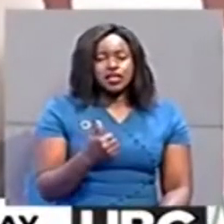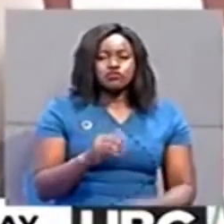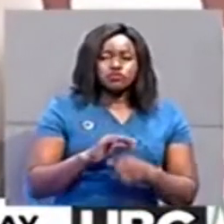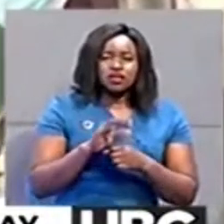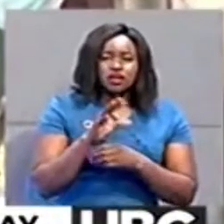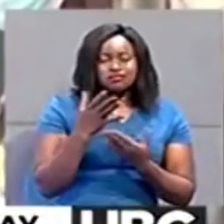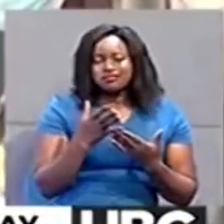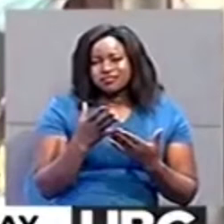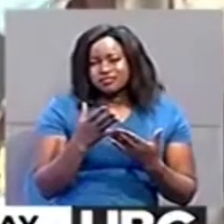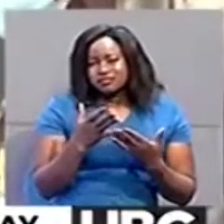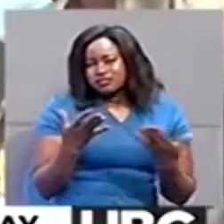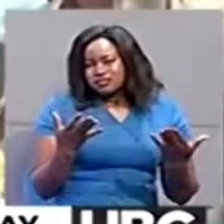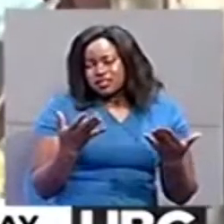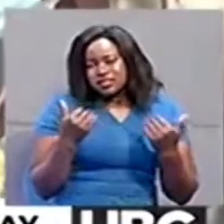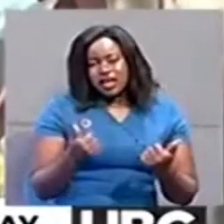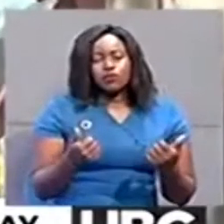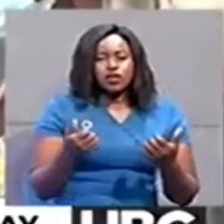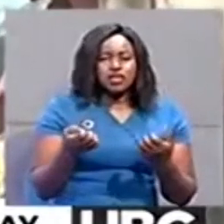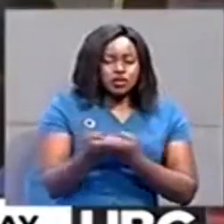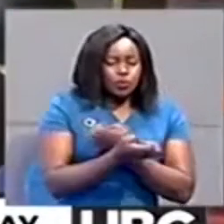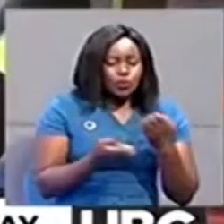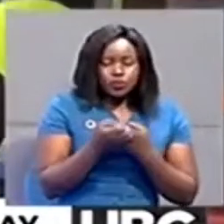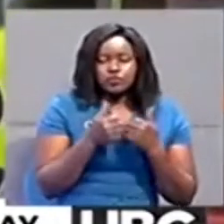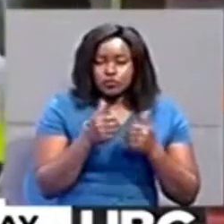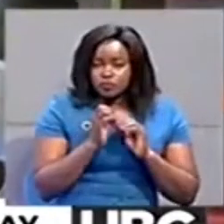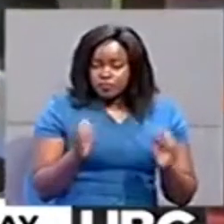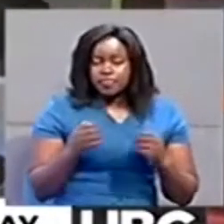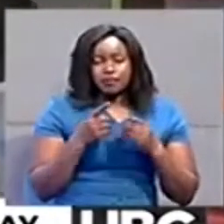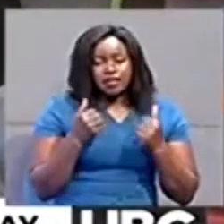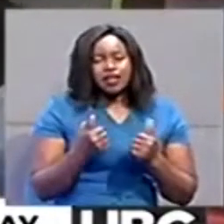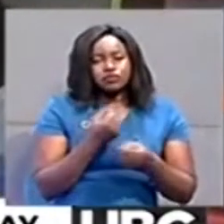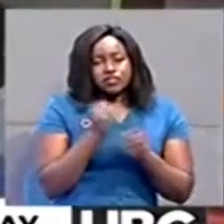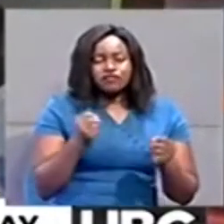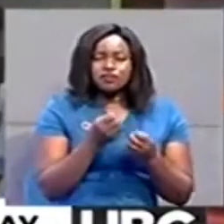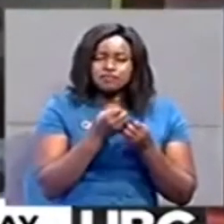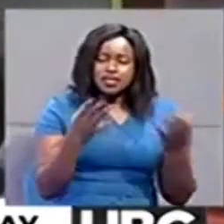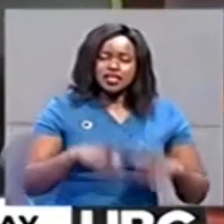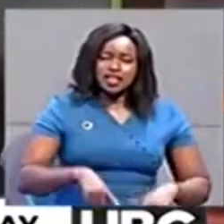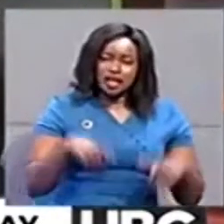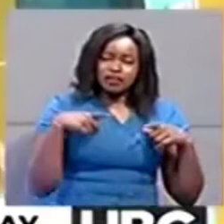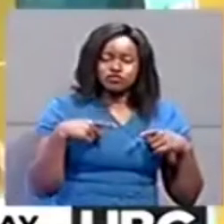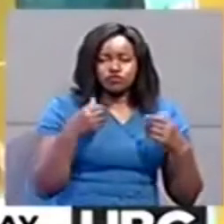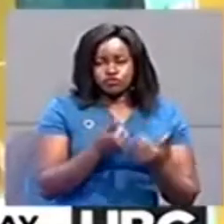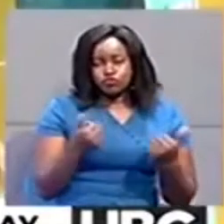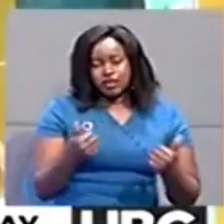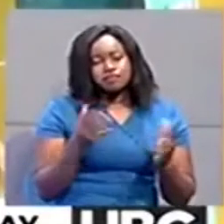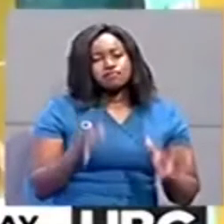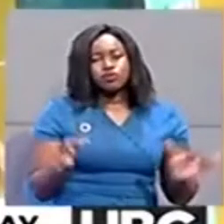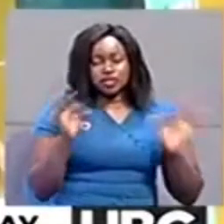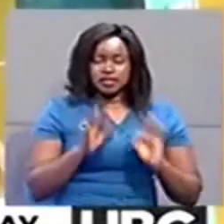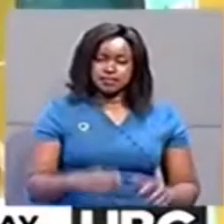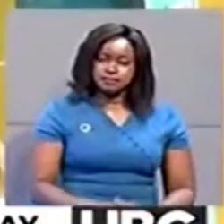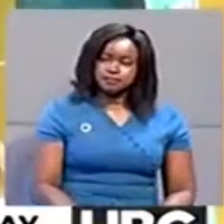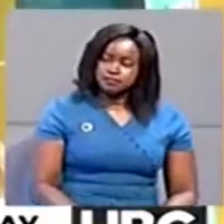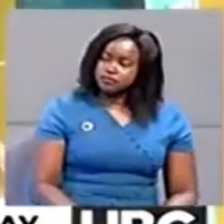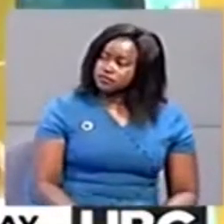many families due to deficient awareness, can save lives of many children living with cancer. And then watching their lives